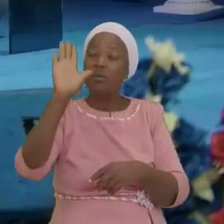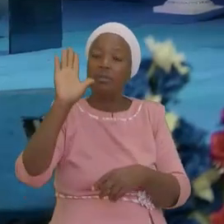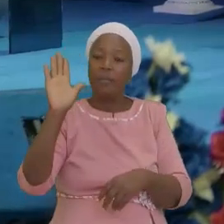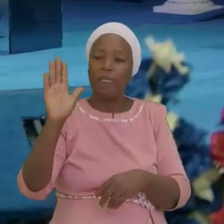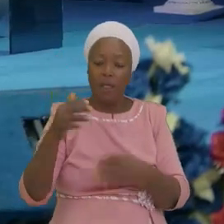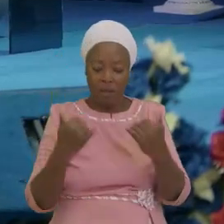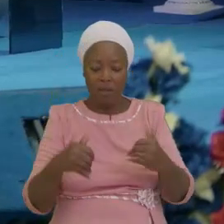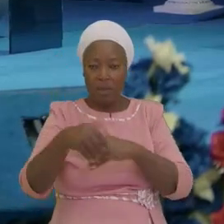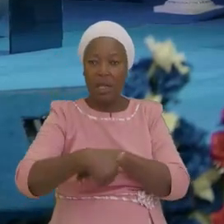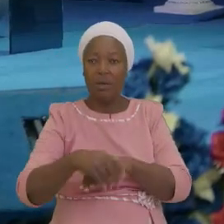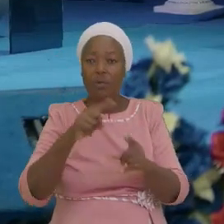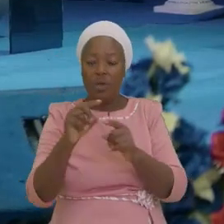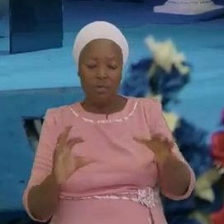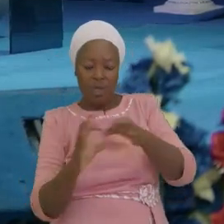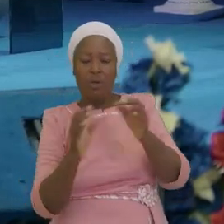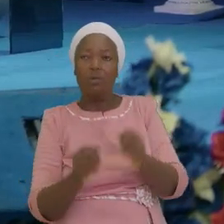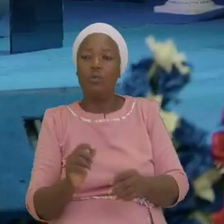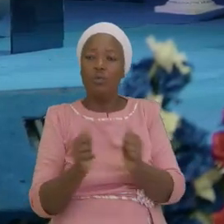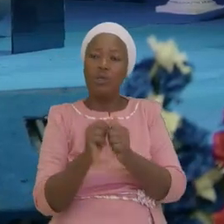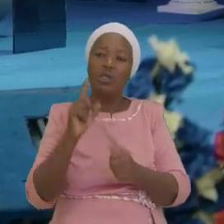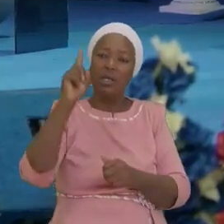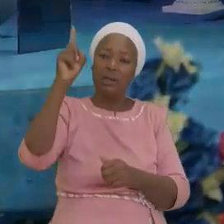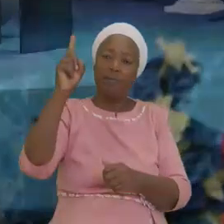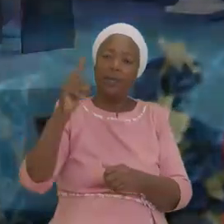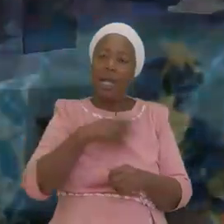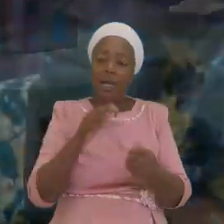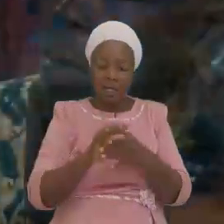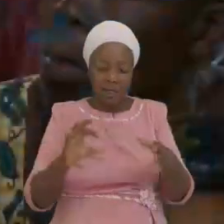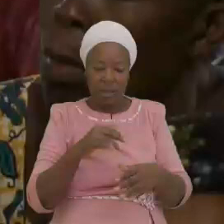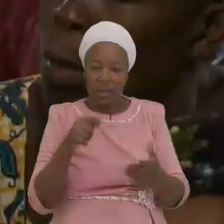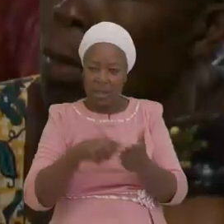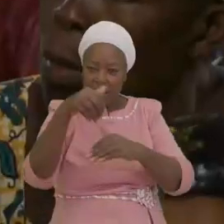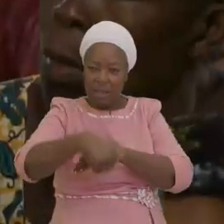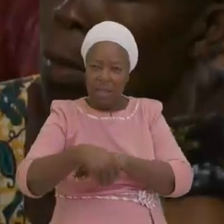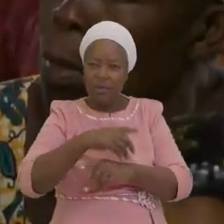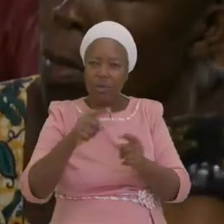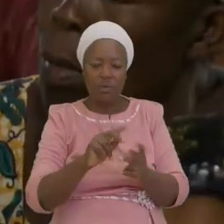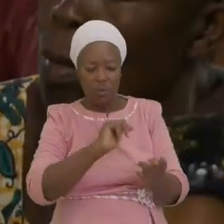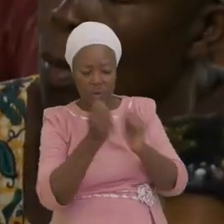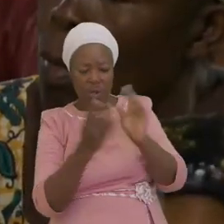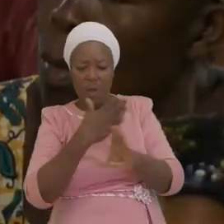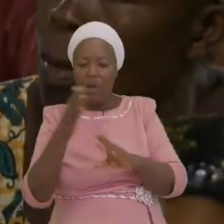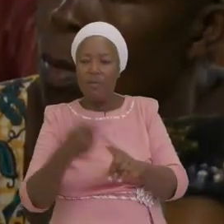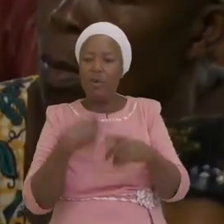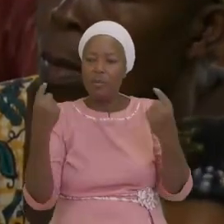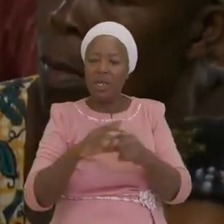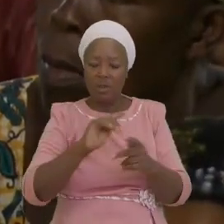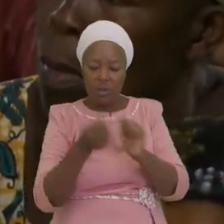tonight when you link up with him, tonight when you turn away from sin and you turn to the Savior,